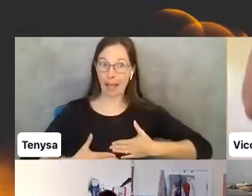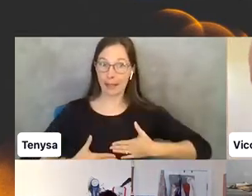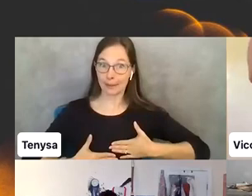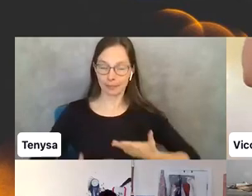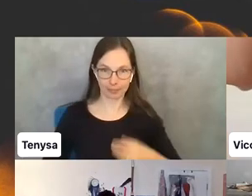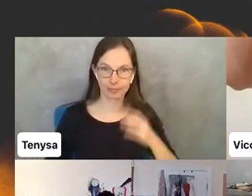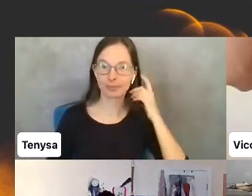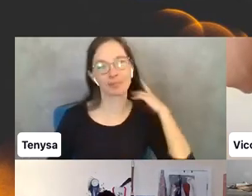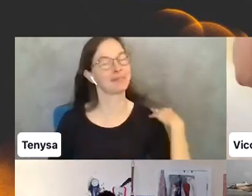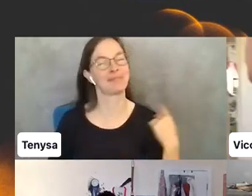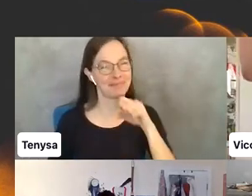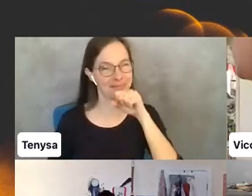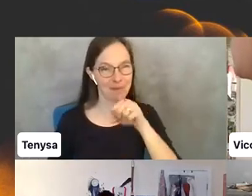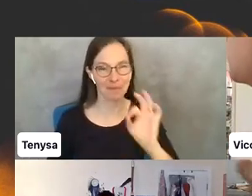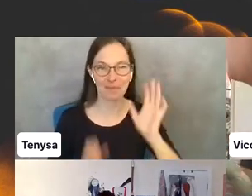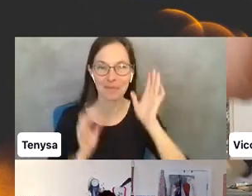love.